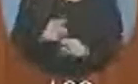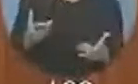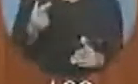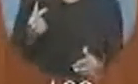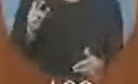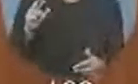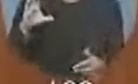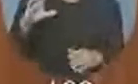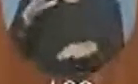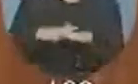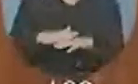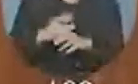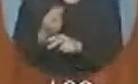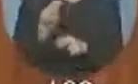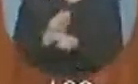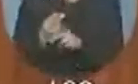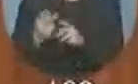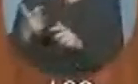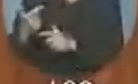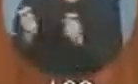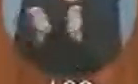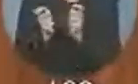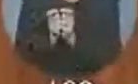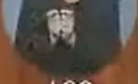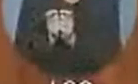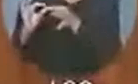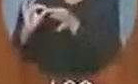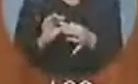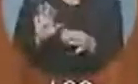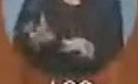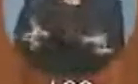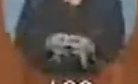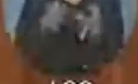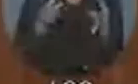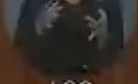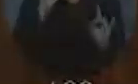in the aftermath of this horrible death? And what is the status of the officers involved in this case?